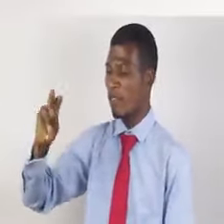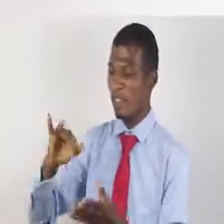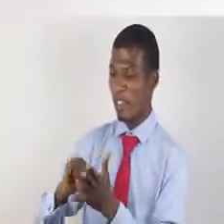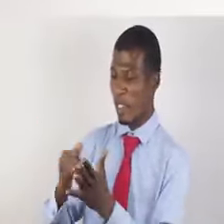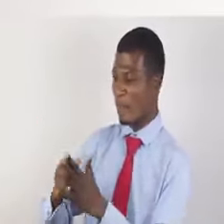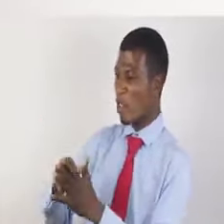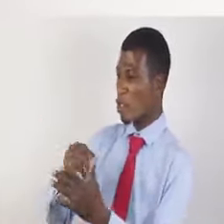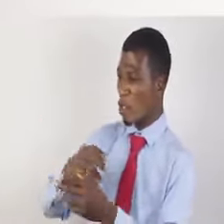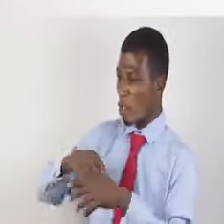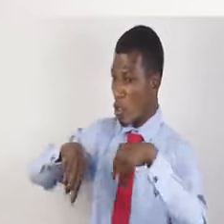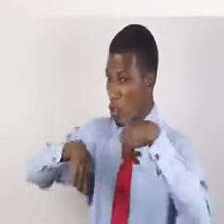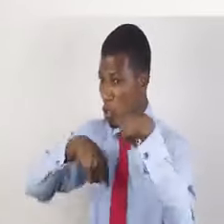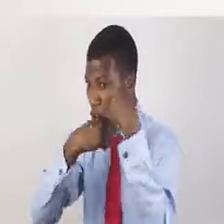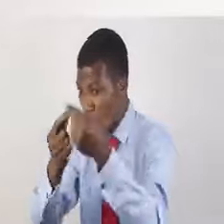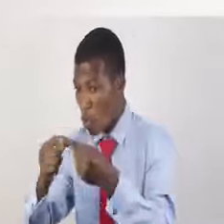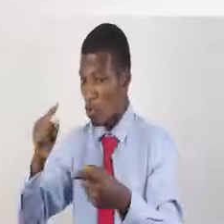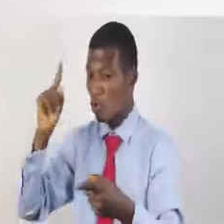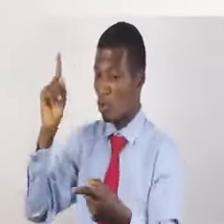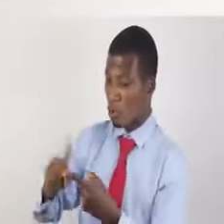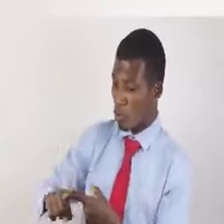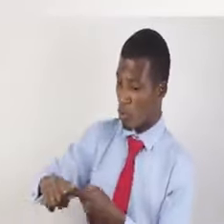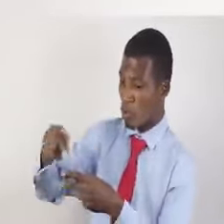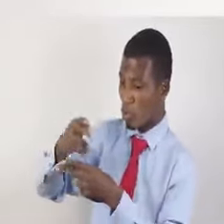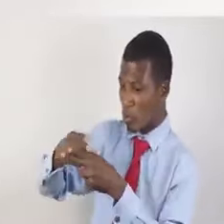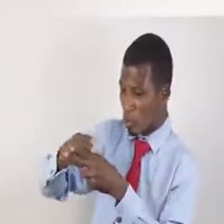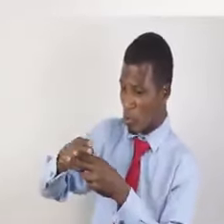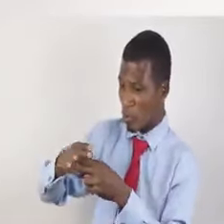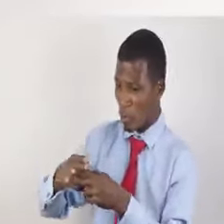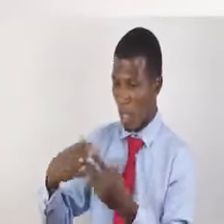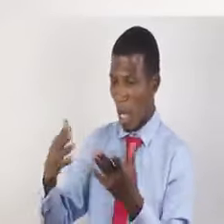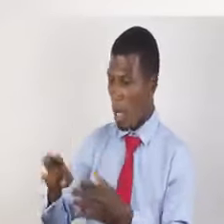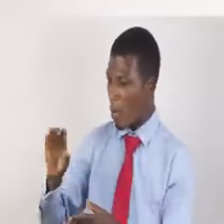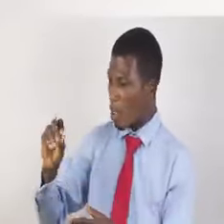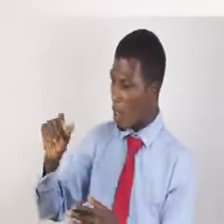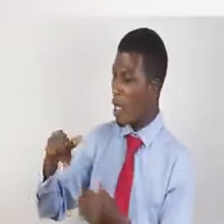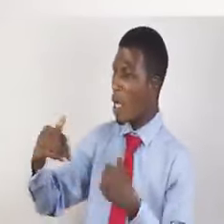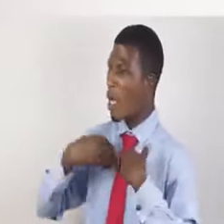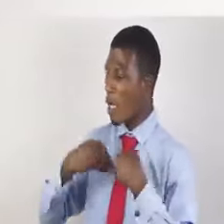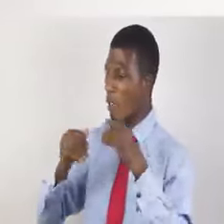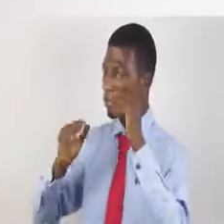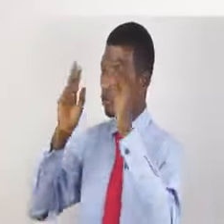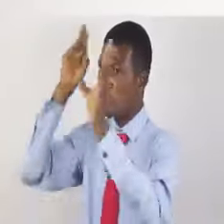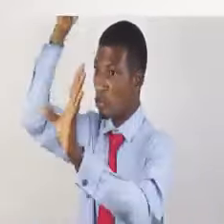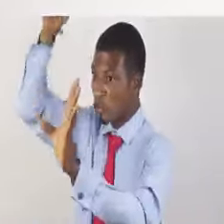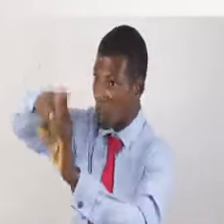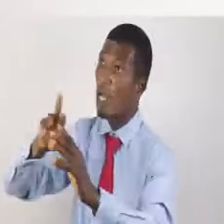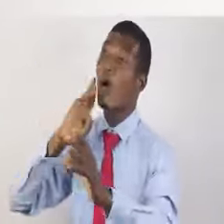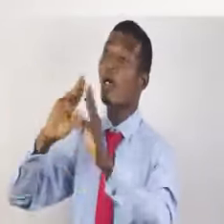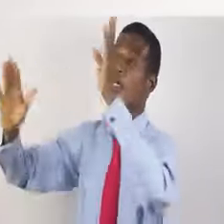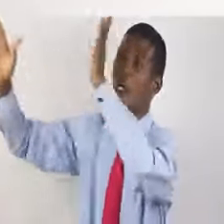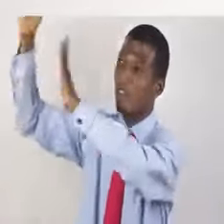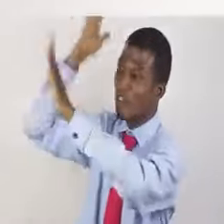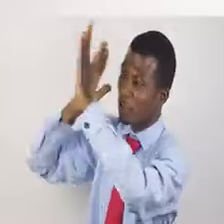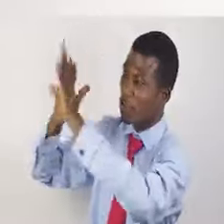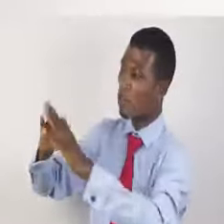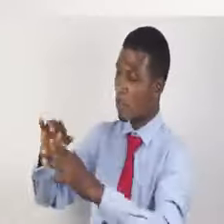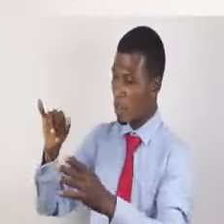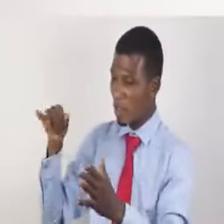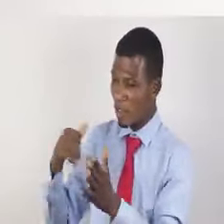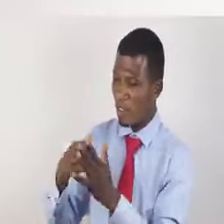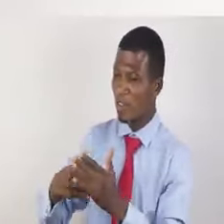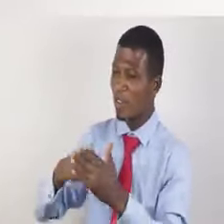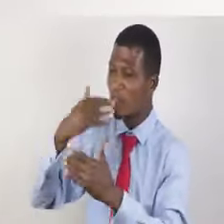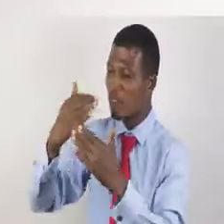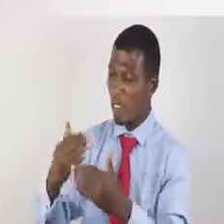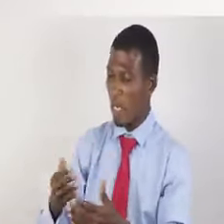too soon, a call to glory, Bolanle has joined our ancestors. Now, that is a less harsh way